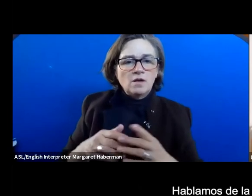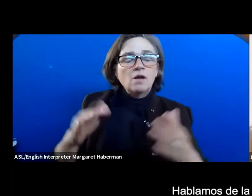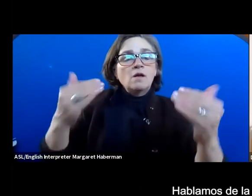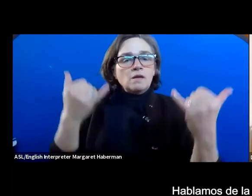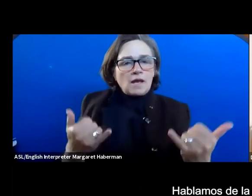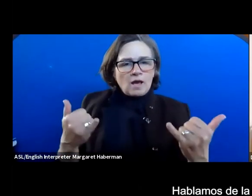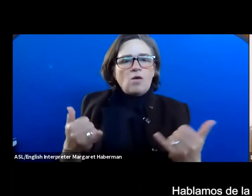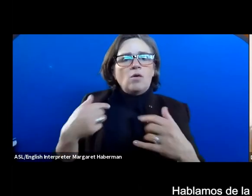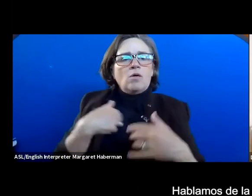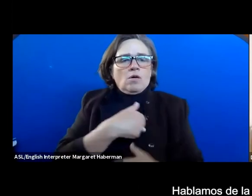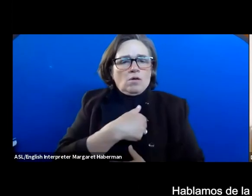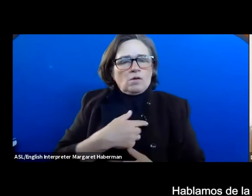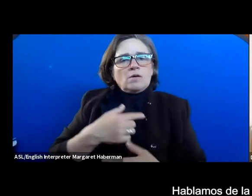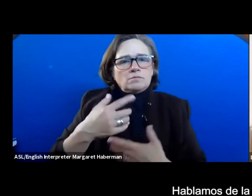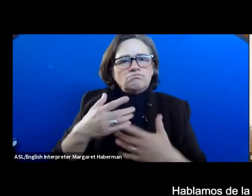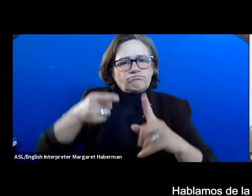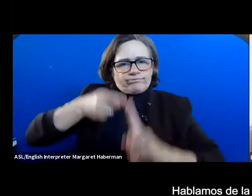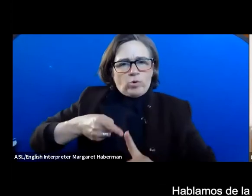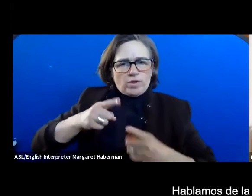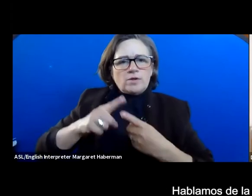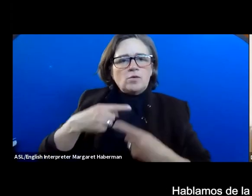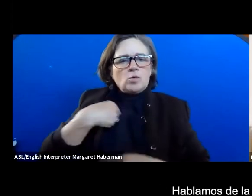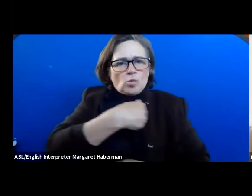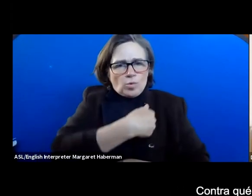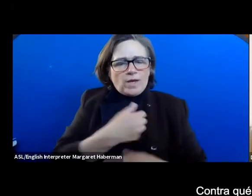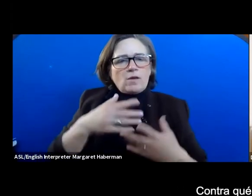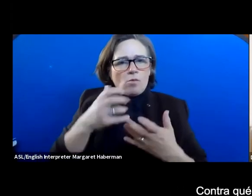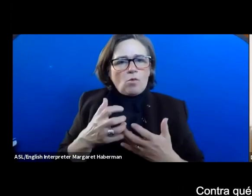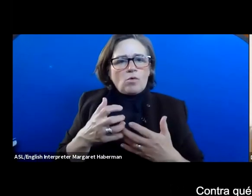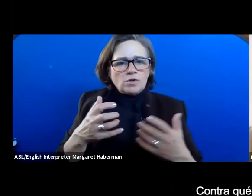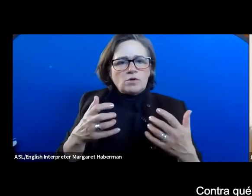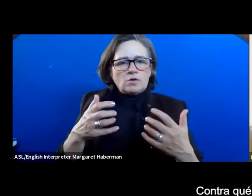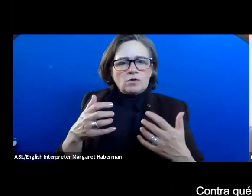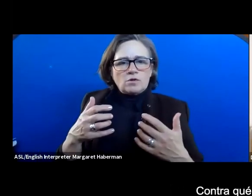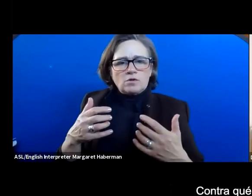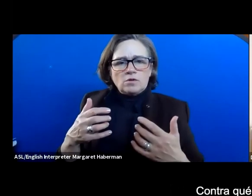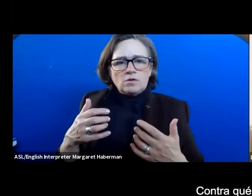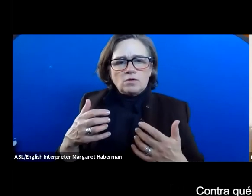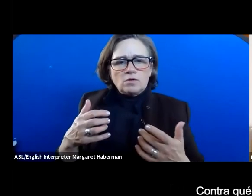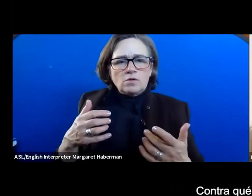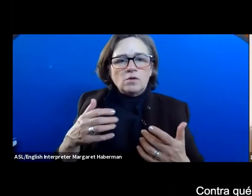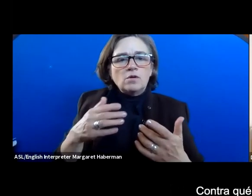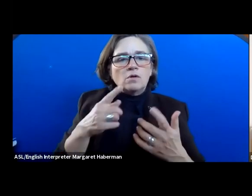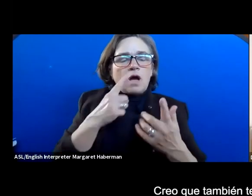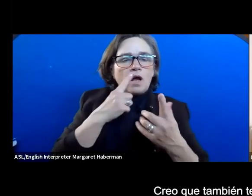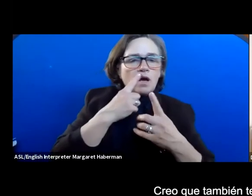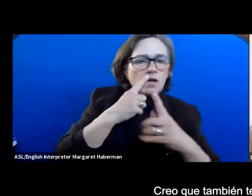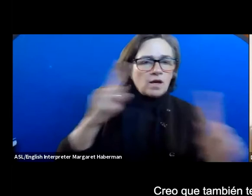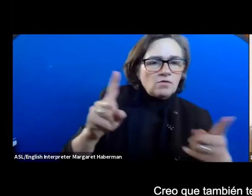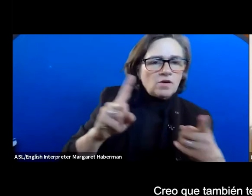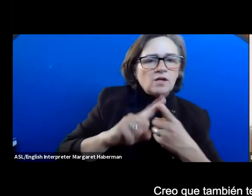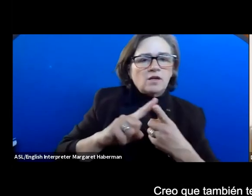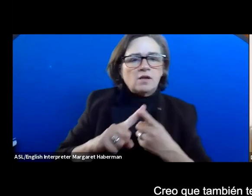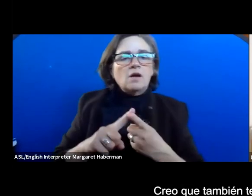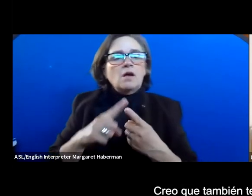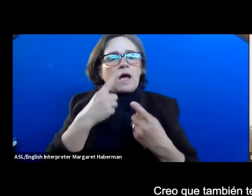talk about the importance of what we denounce and what we renounce, what it is we're fighting against and what it is we're fighting for. I think we